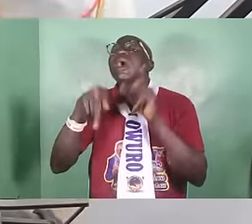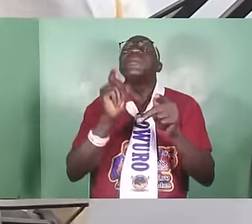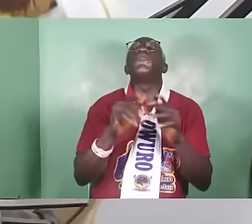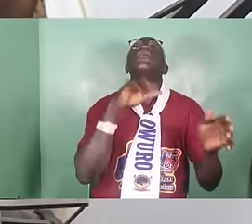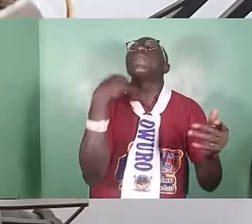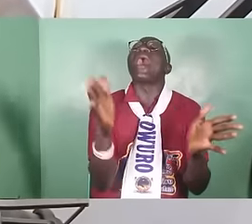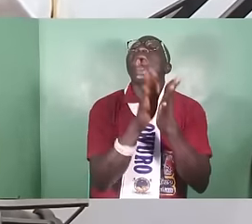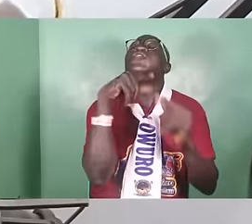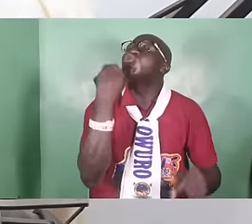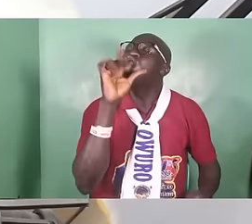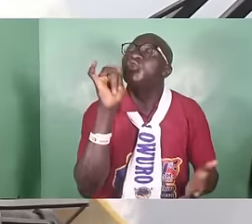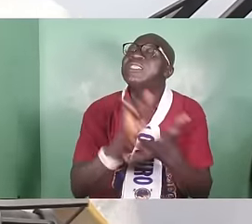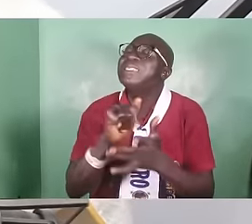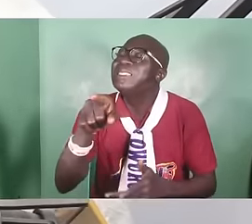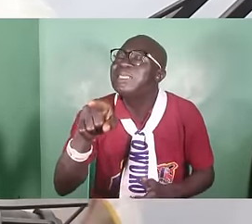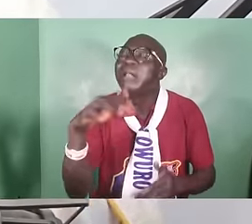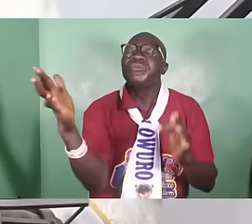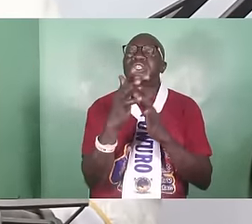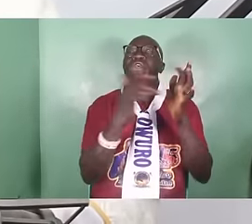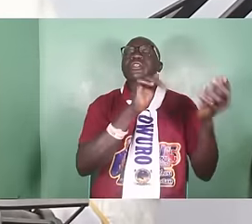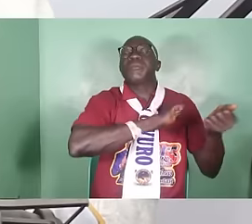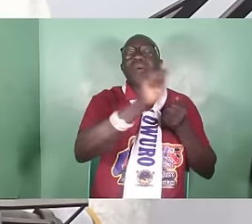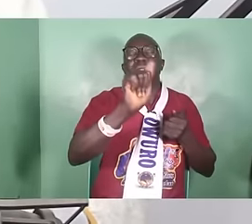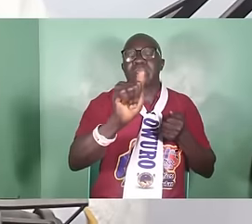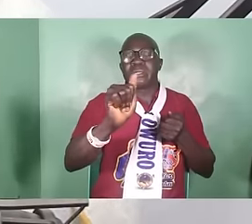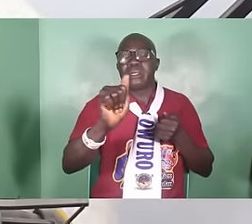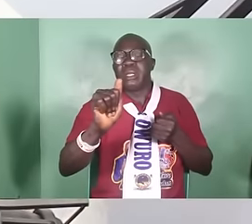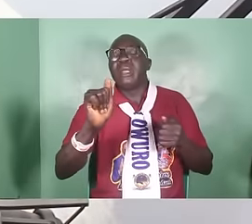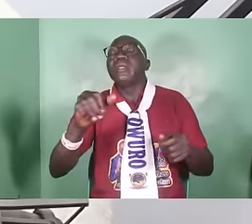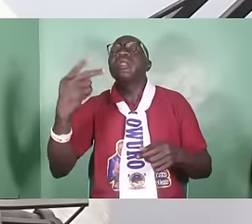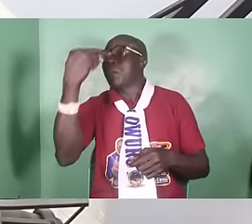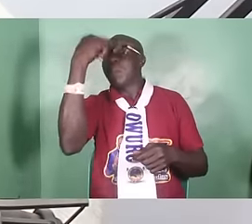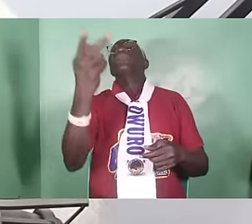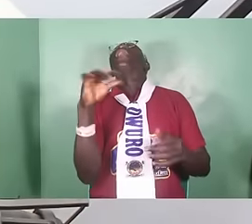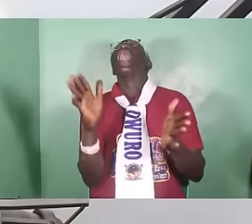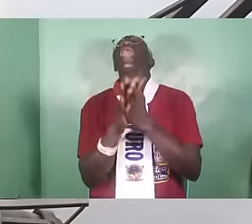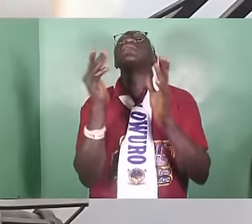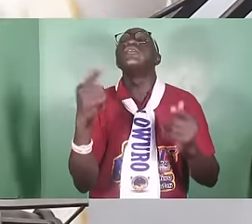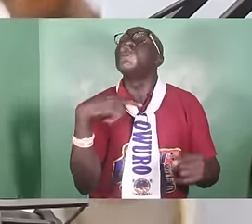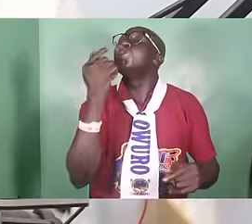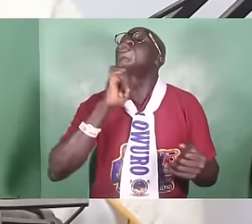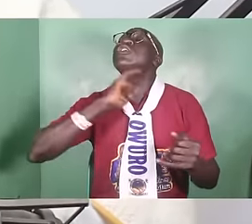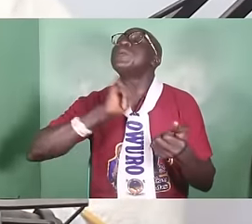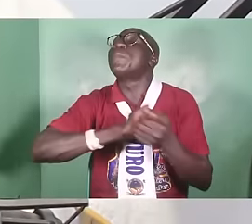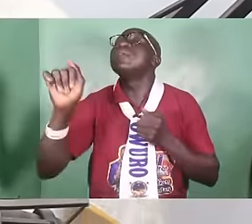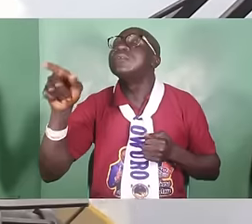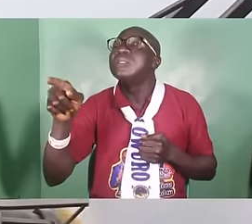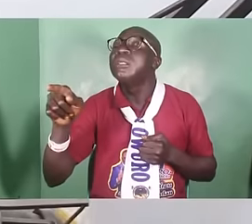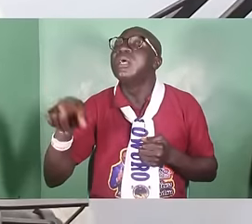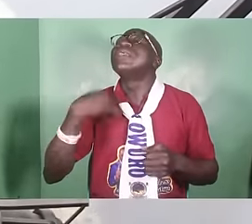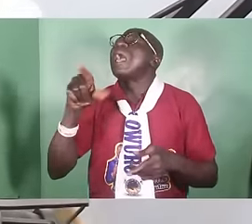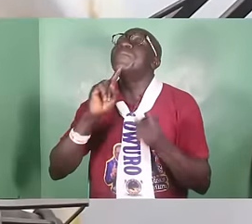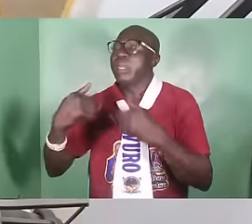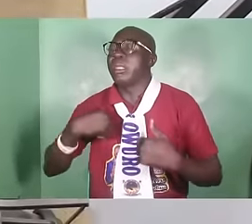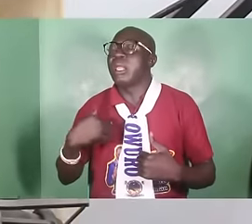Yabere pe tanne. Yeah, people will ask who. Jesus koja. Jesus will pass by. Batonu me wipe. Batonu me say. Tanne koja. Who is the one passing? Sa for